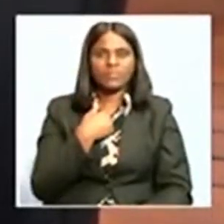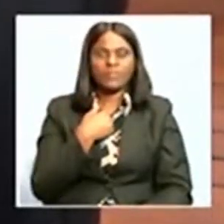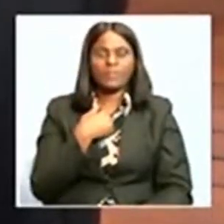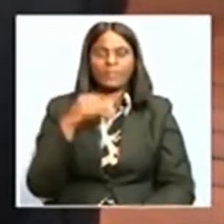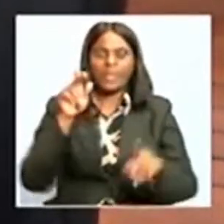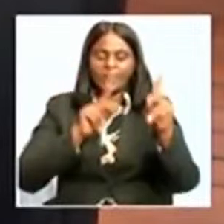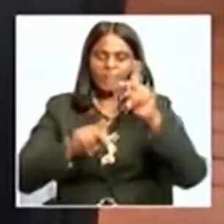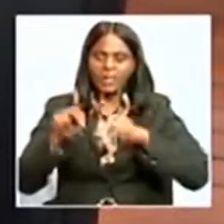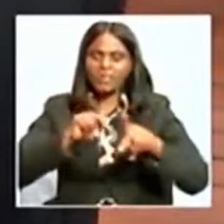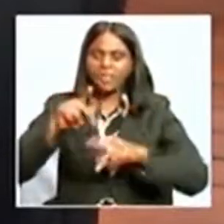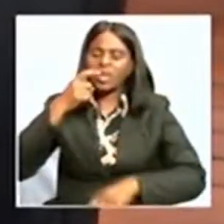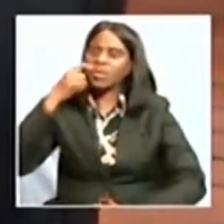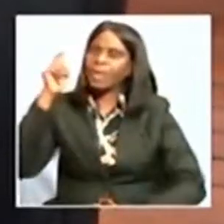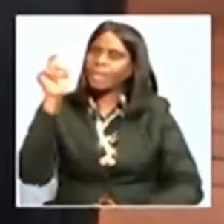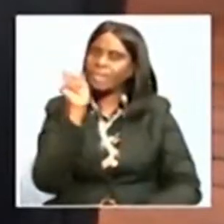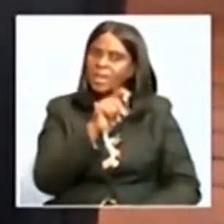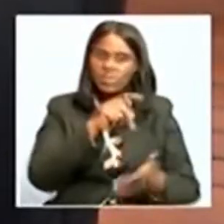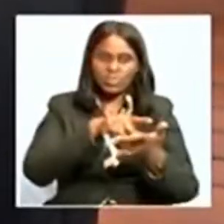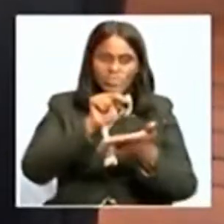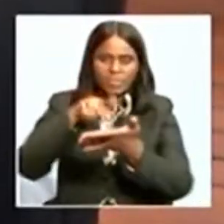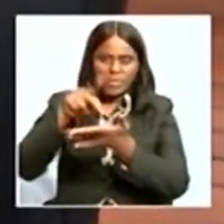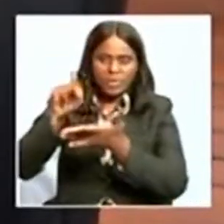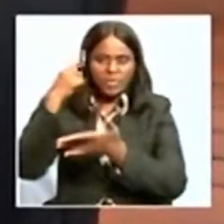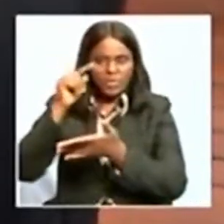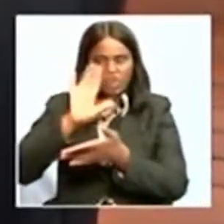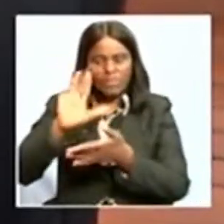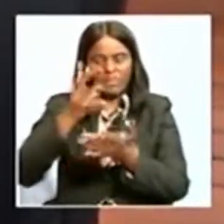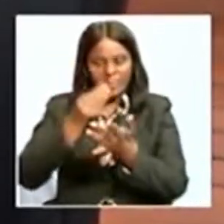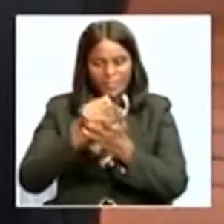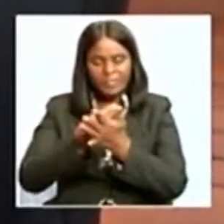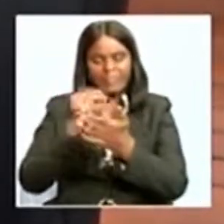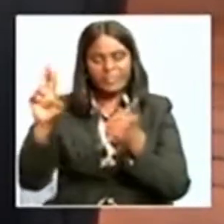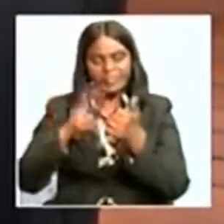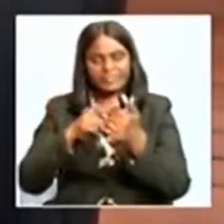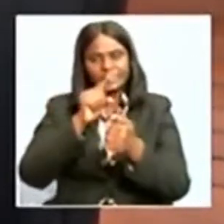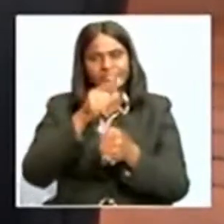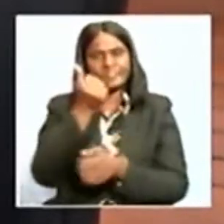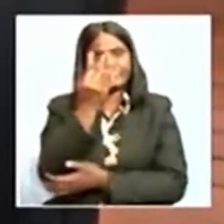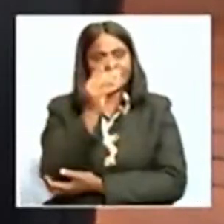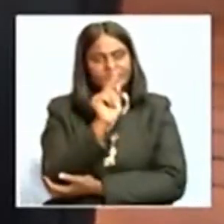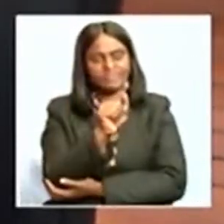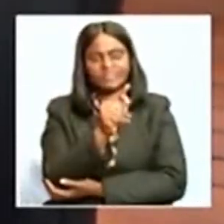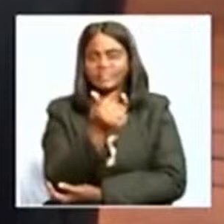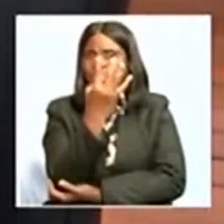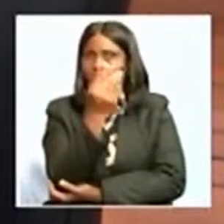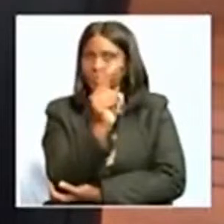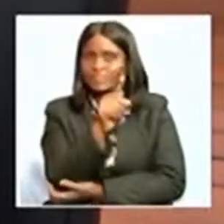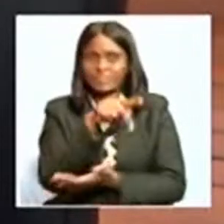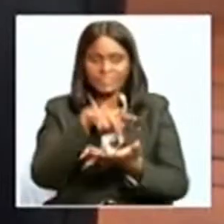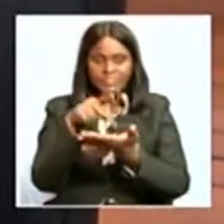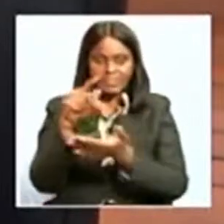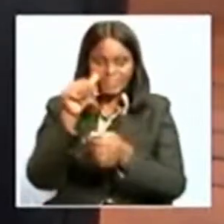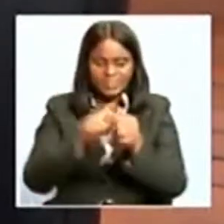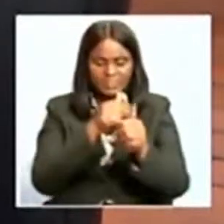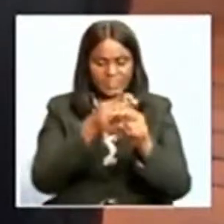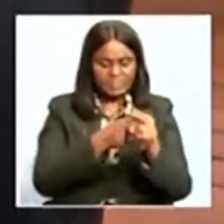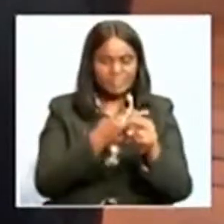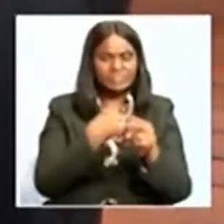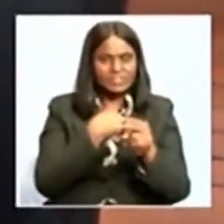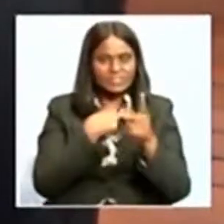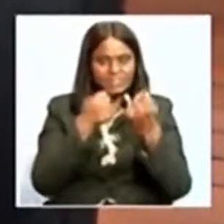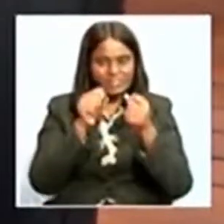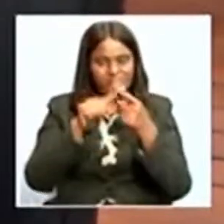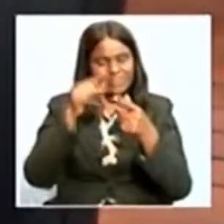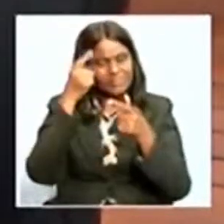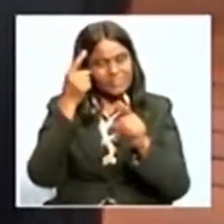people are compelled to pay their return, to make their returns, I think on the 14th. It's 14th. Of every month. So I'm trying to